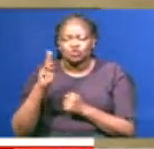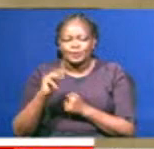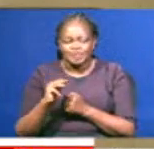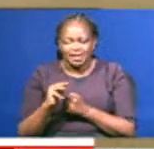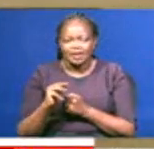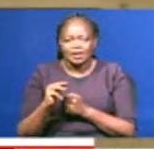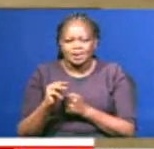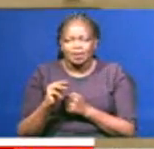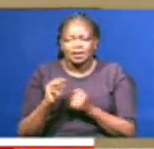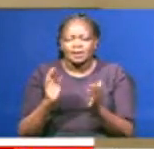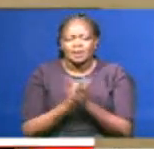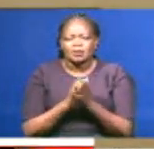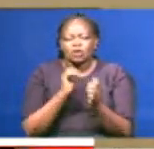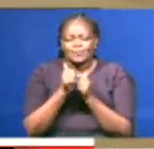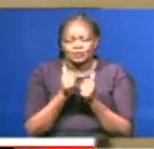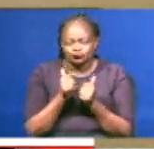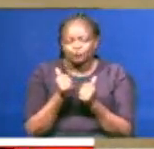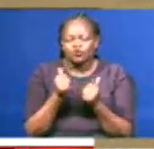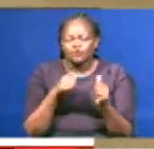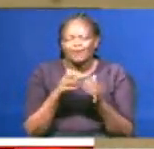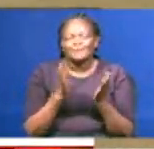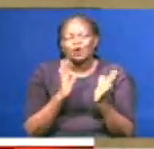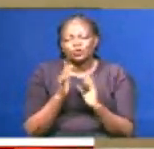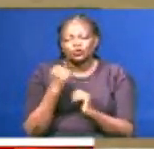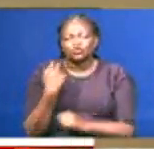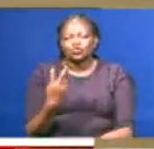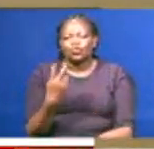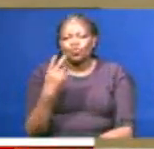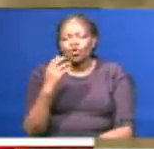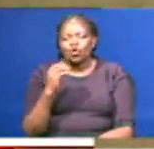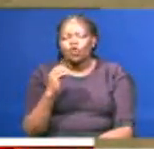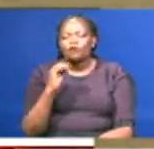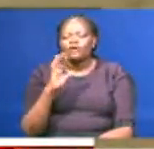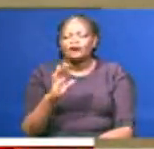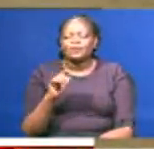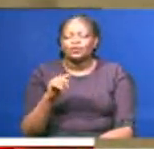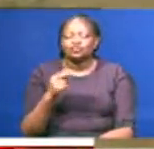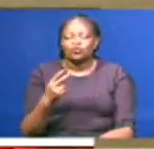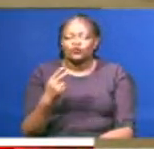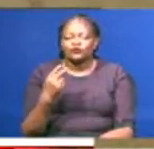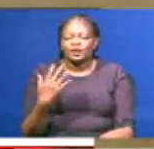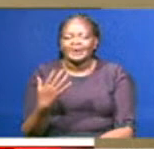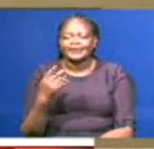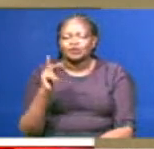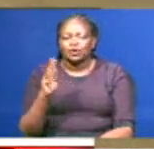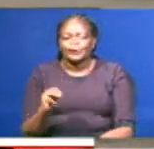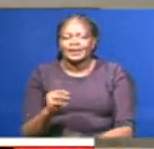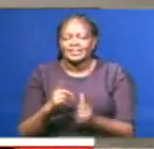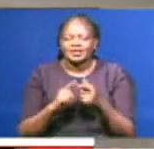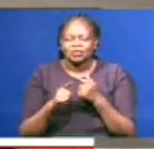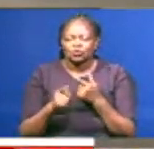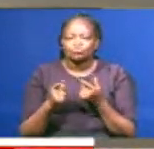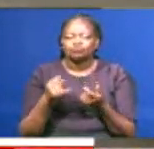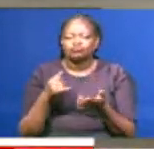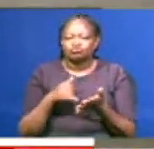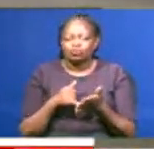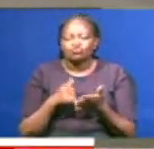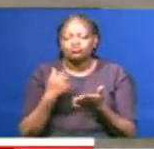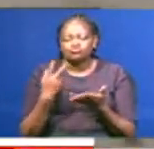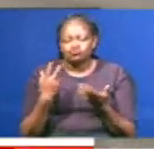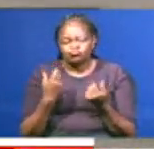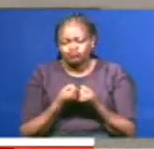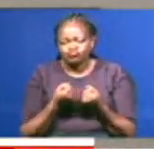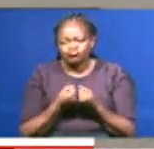a competitive mileage of approximately 205.25 kilometers. The event will feature two legs with a total of